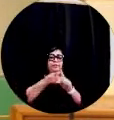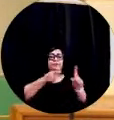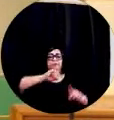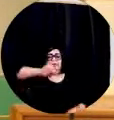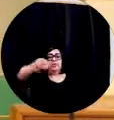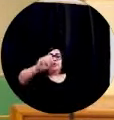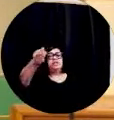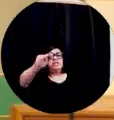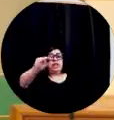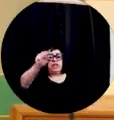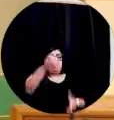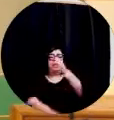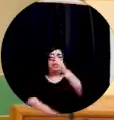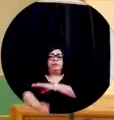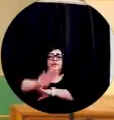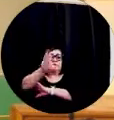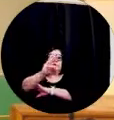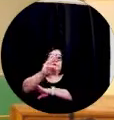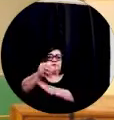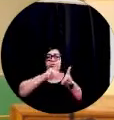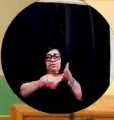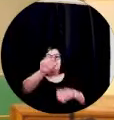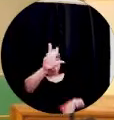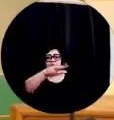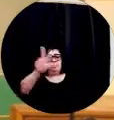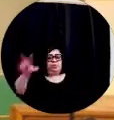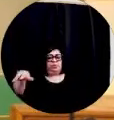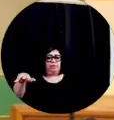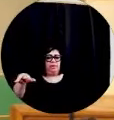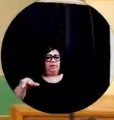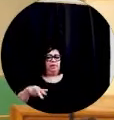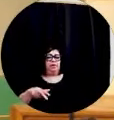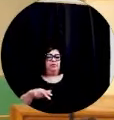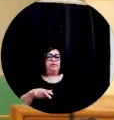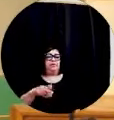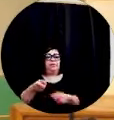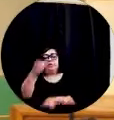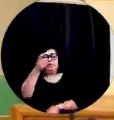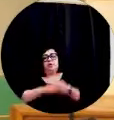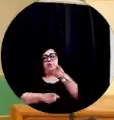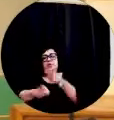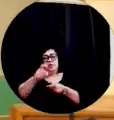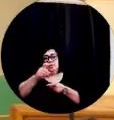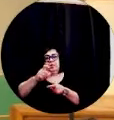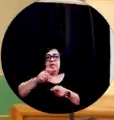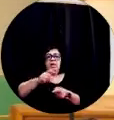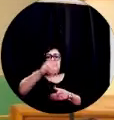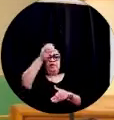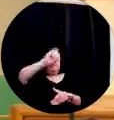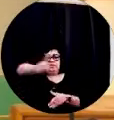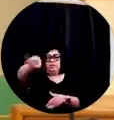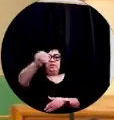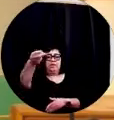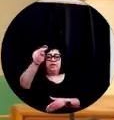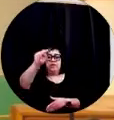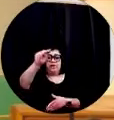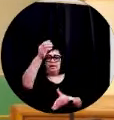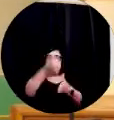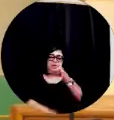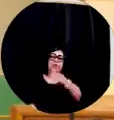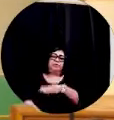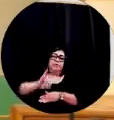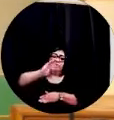16:33. If you would be so kind, would you turn to John 16:33 and stand and let us read the word together?